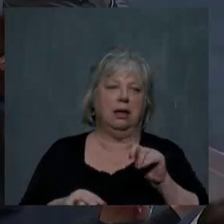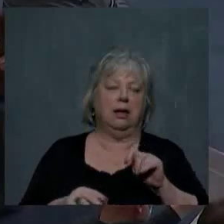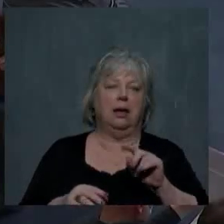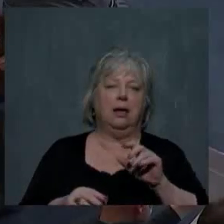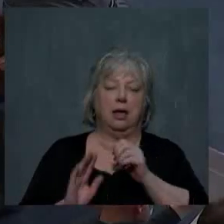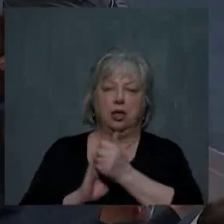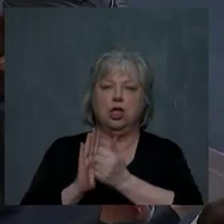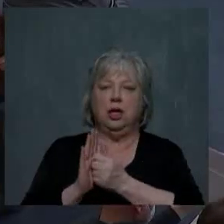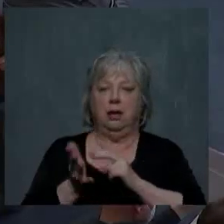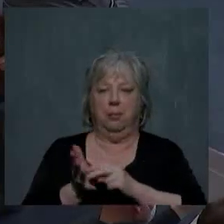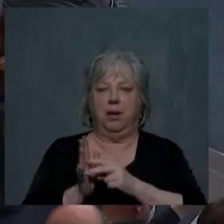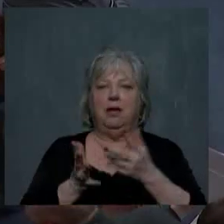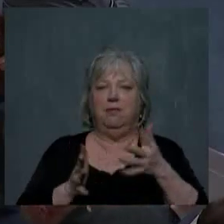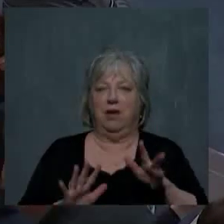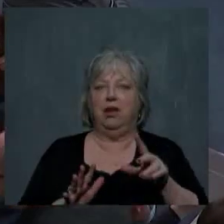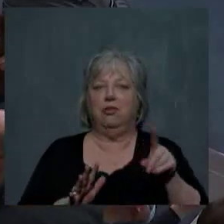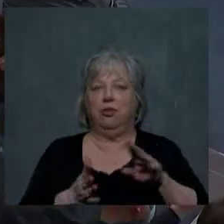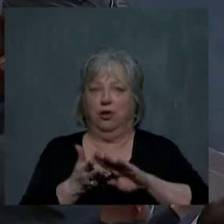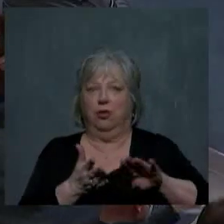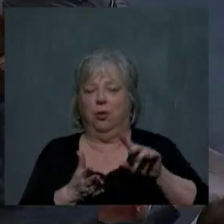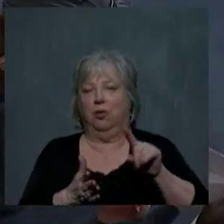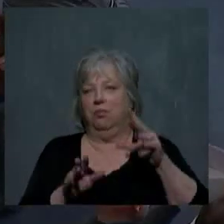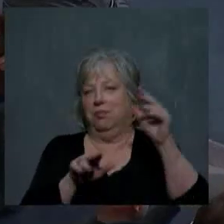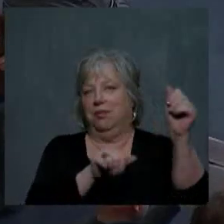excused. Your item was approved to move forward.